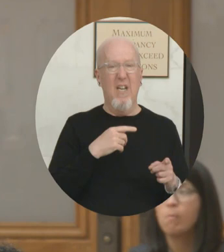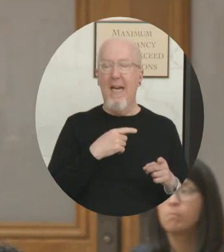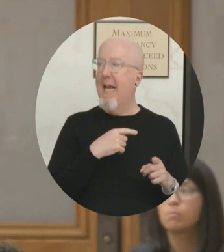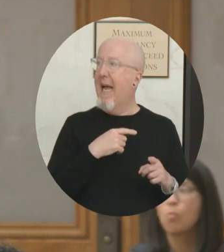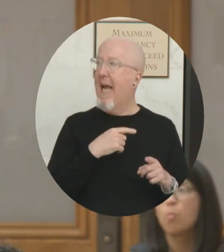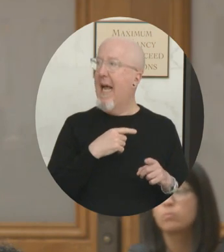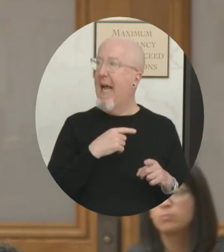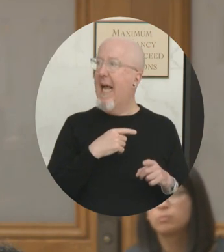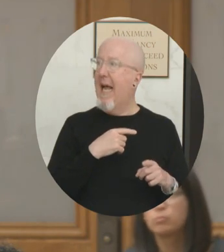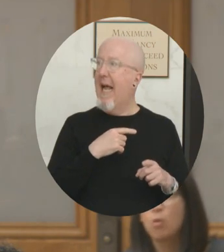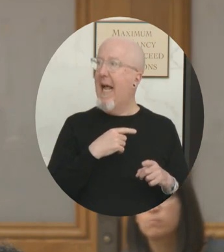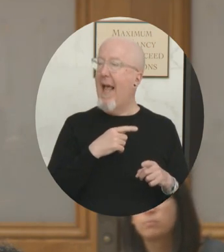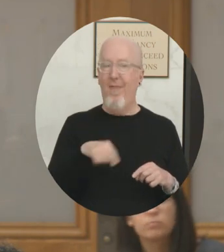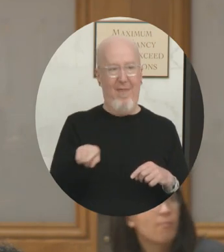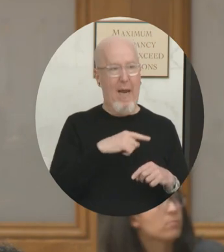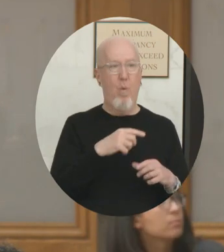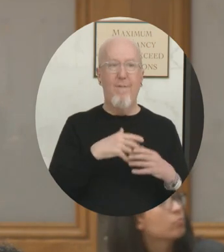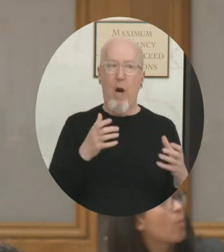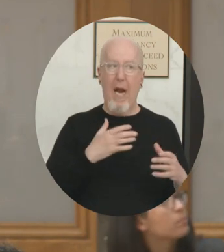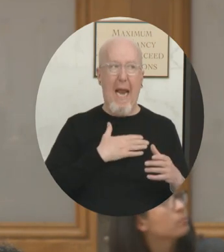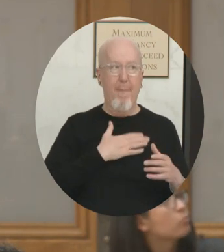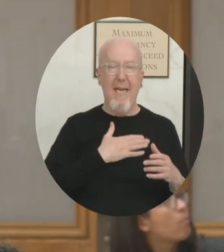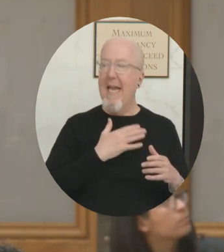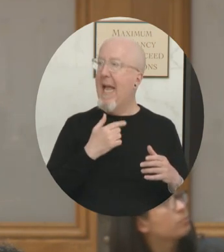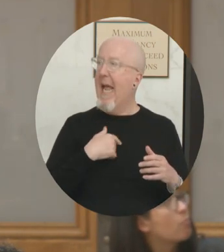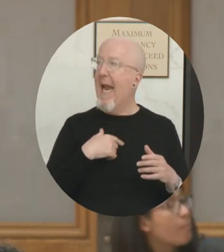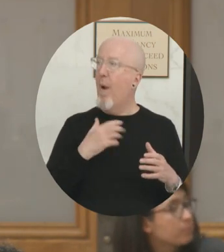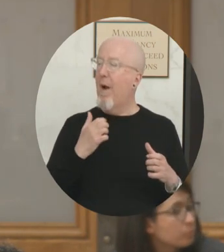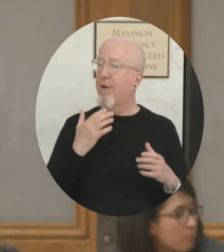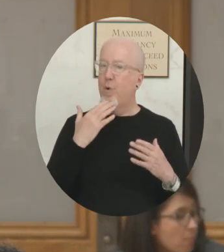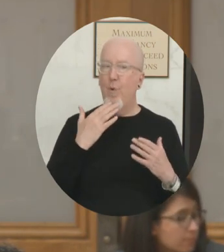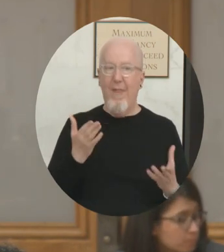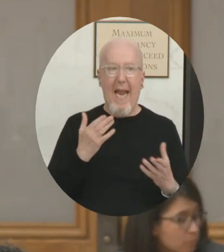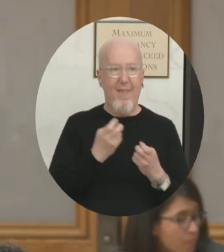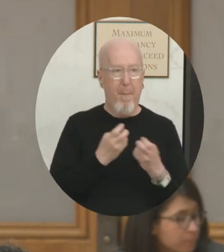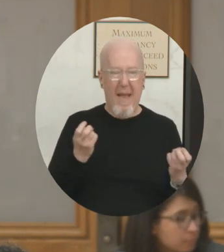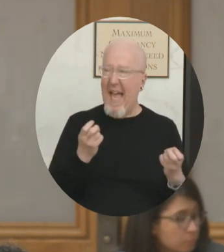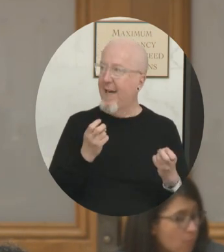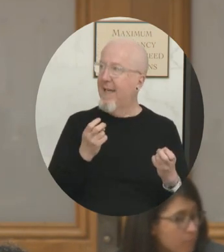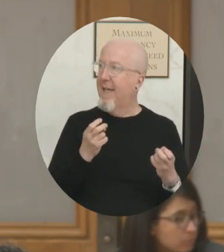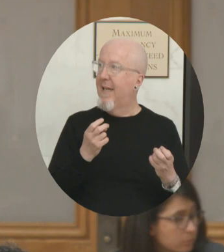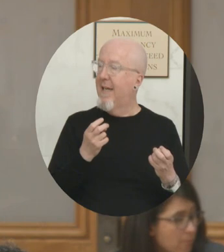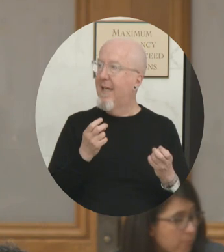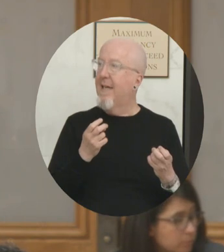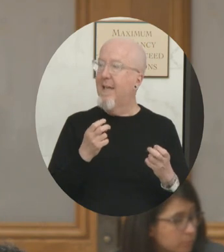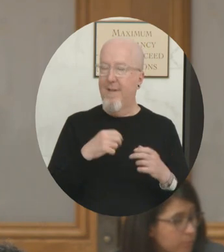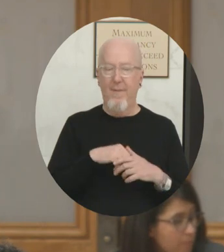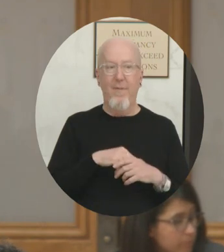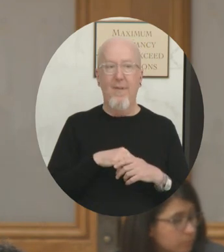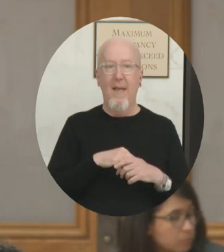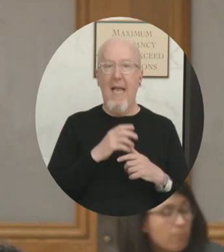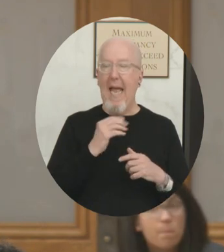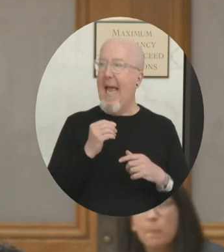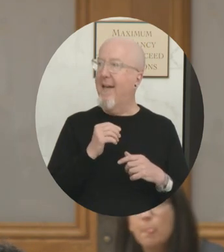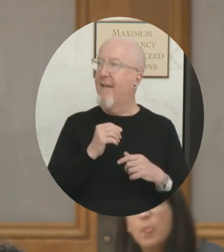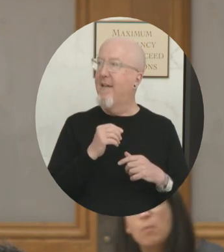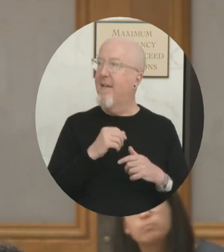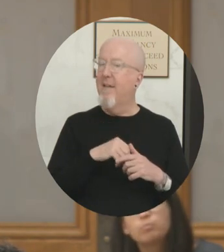very happy about it. And I want to thank you, the special need people, and to